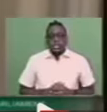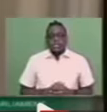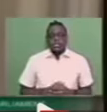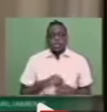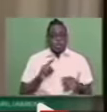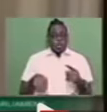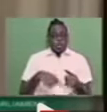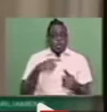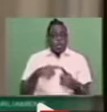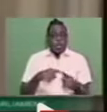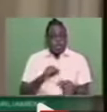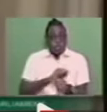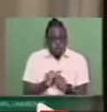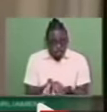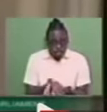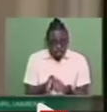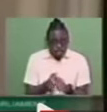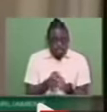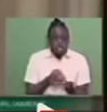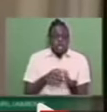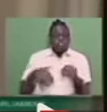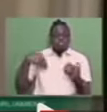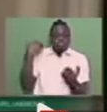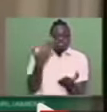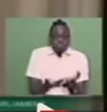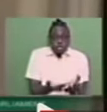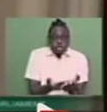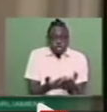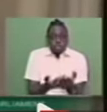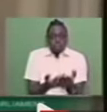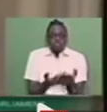a disaster meeting a disaster.